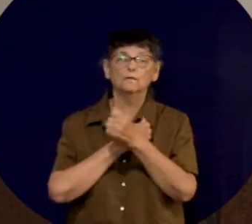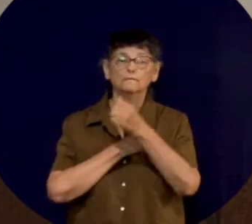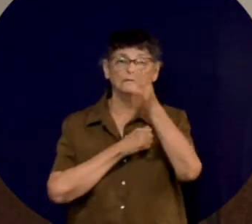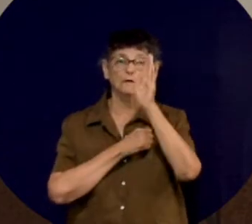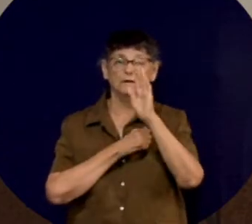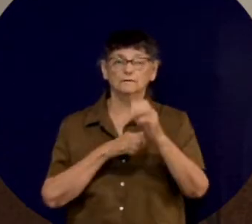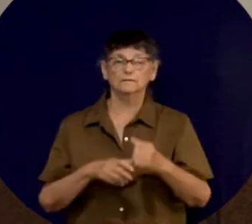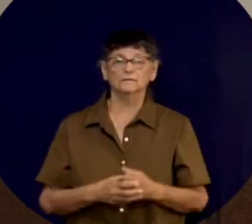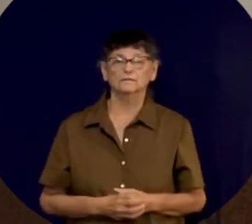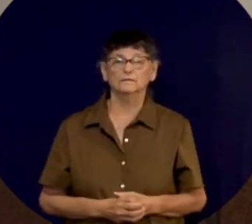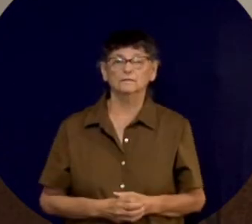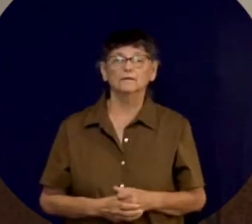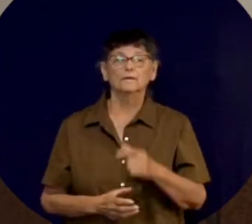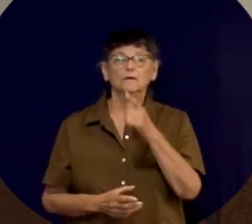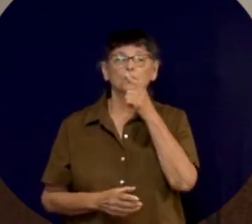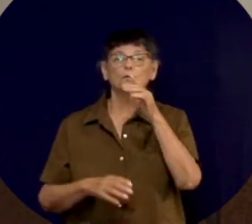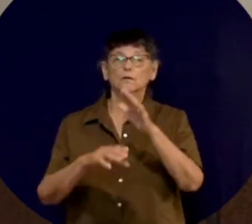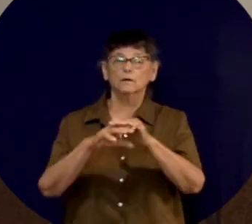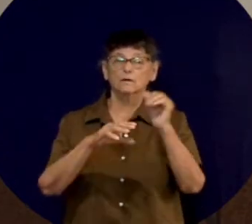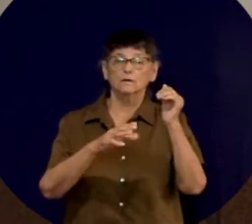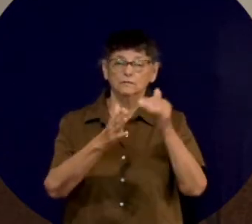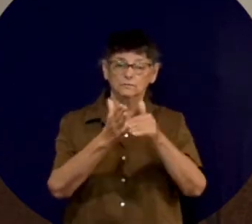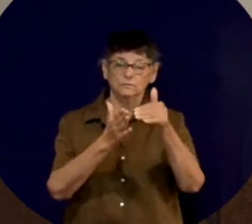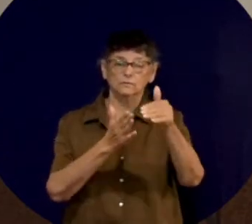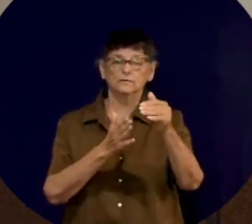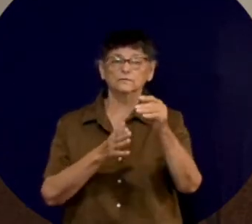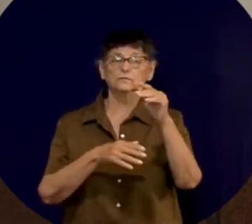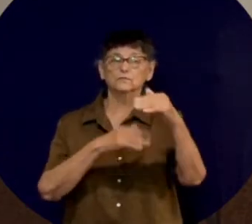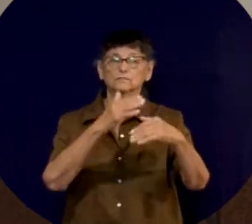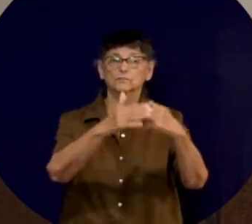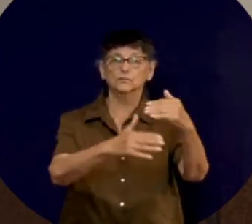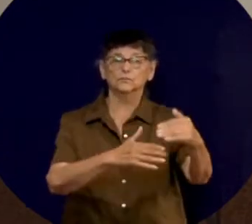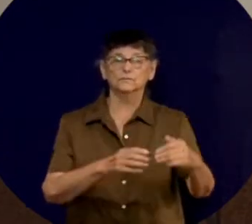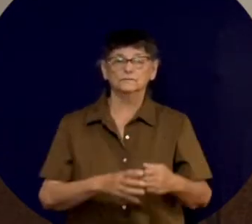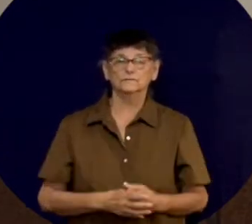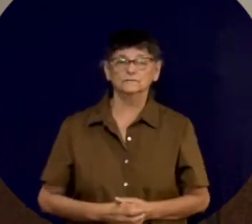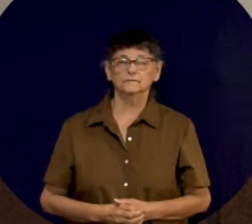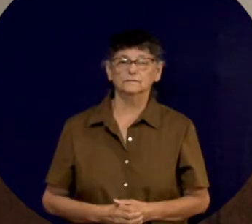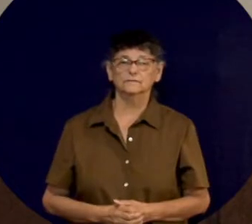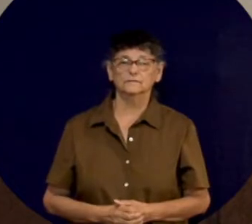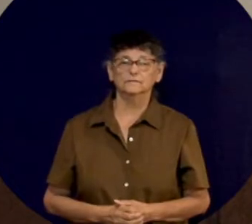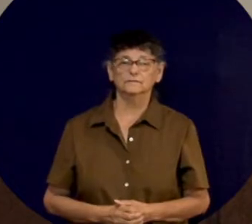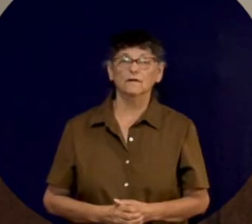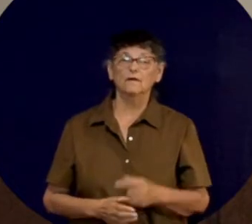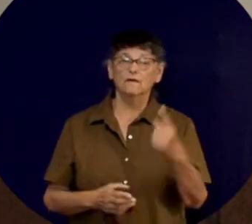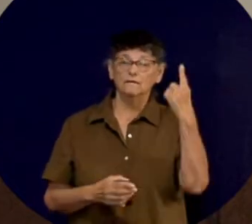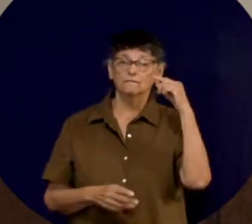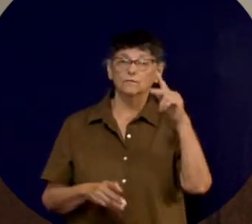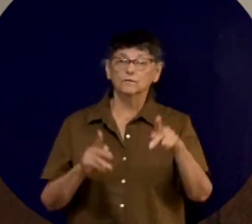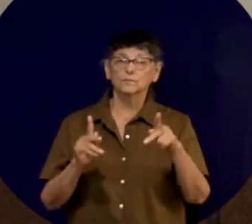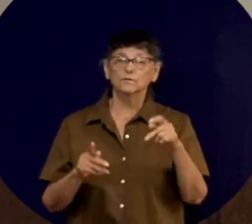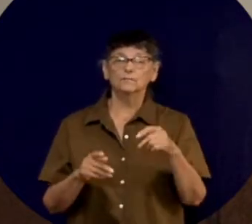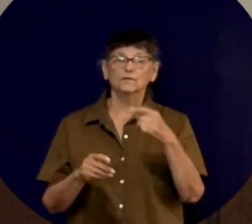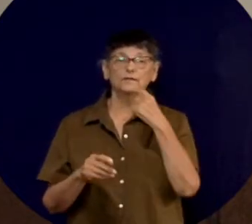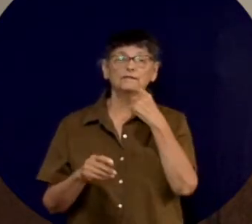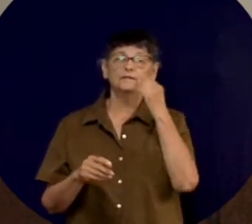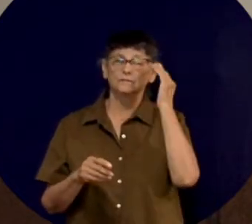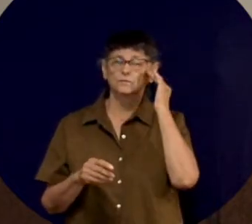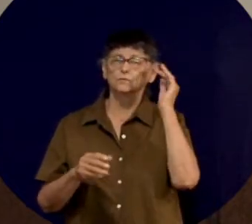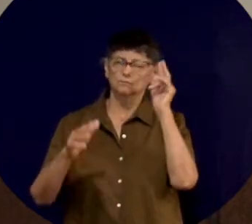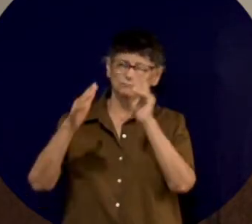God, who are called according to his purpose. For those he